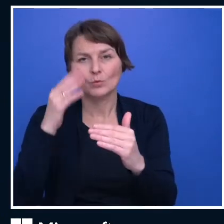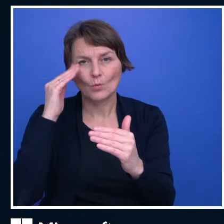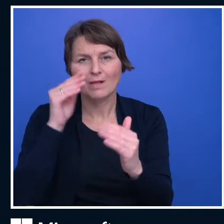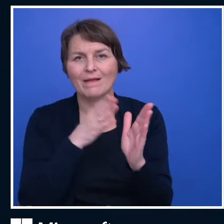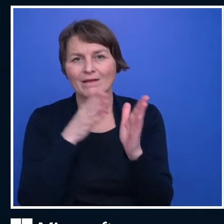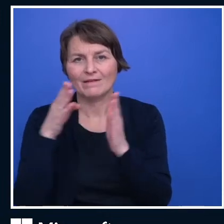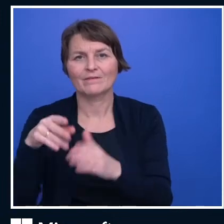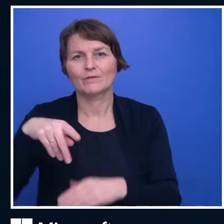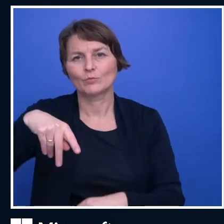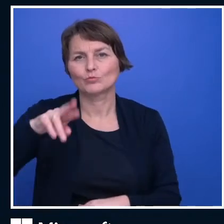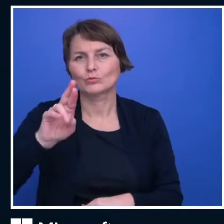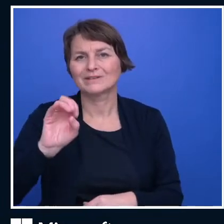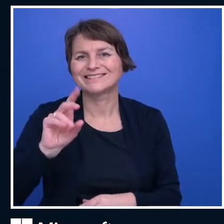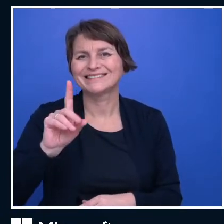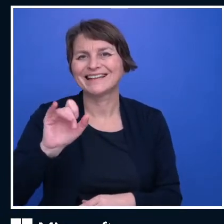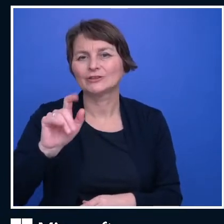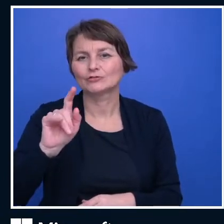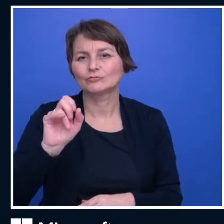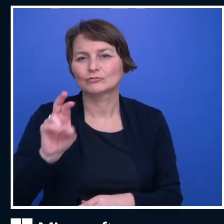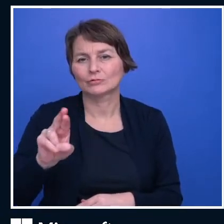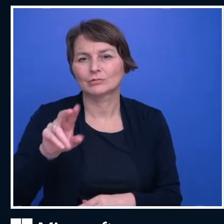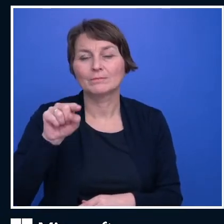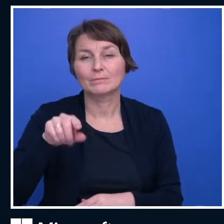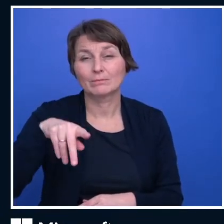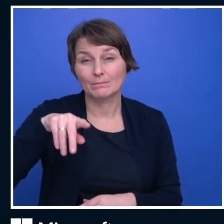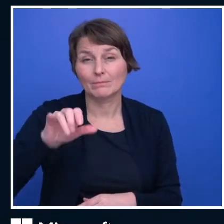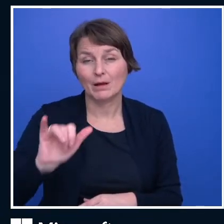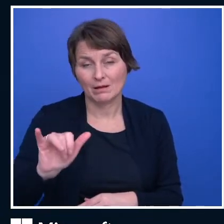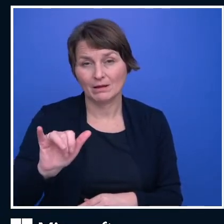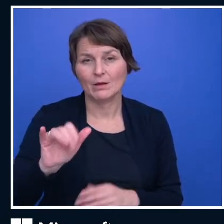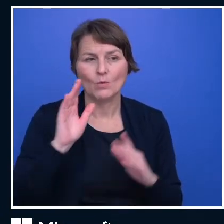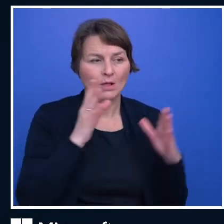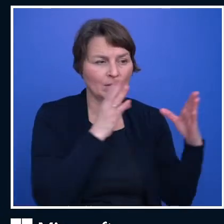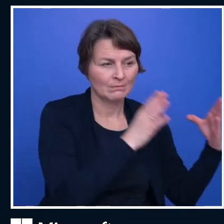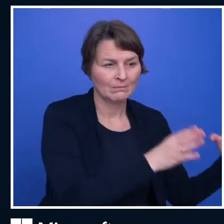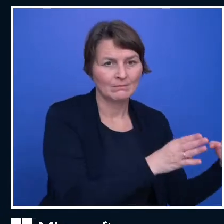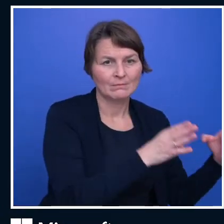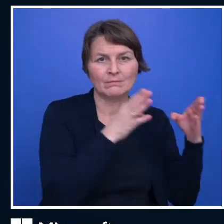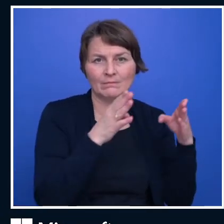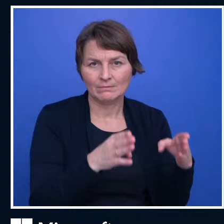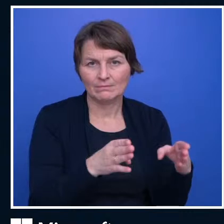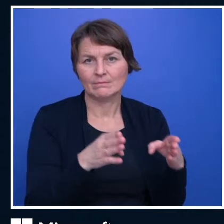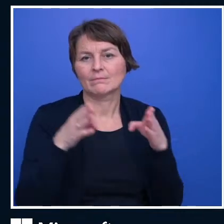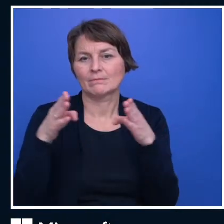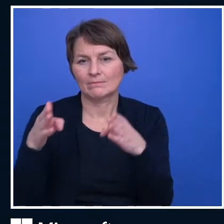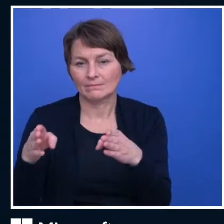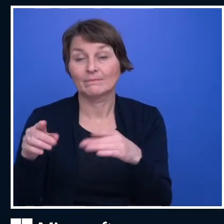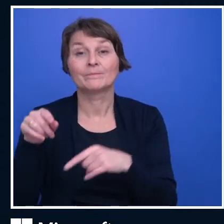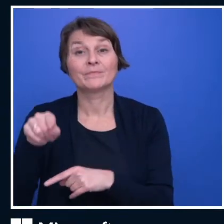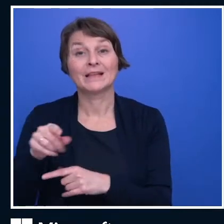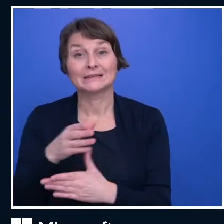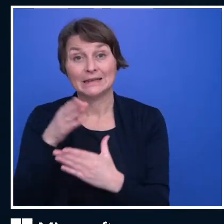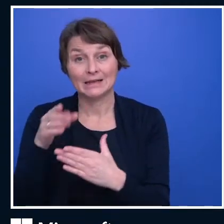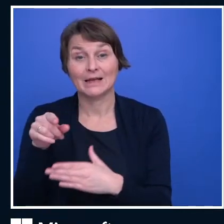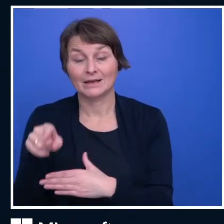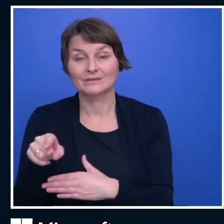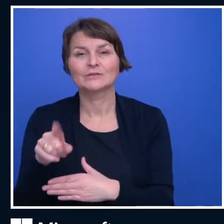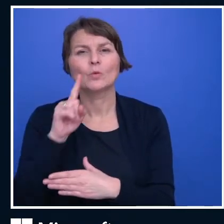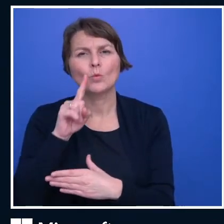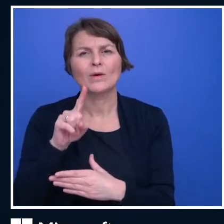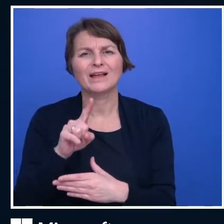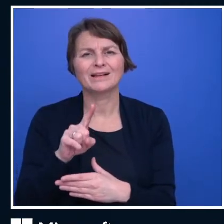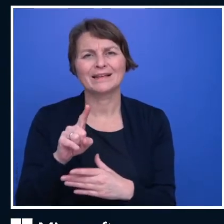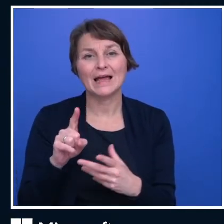this predictor.py file would internally be taking in a raw audio file as an